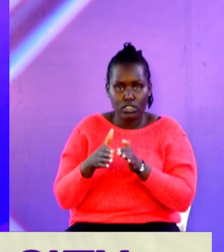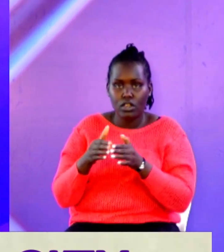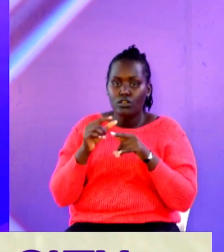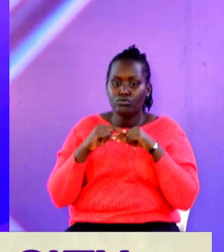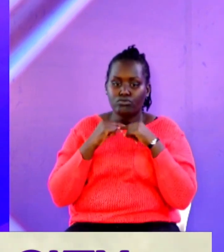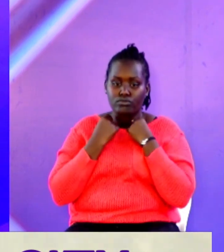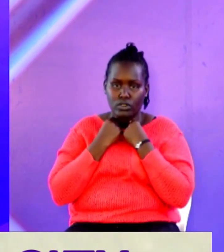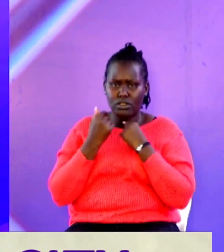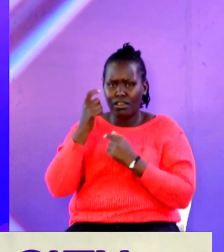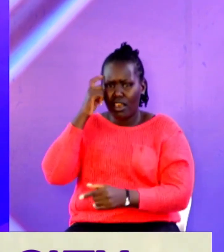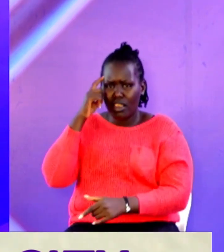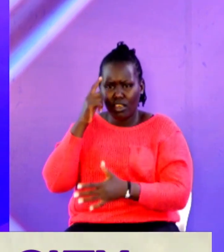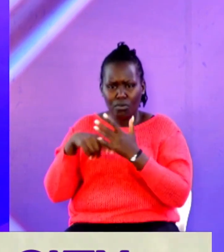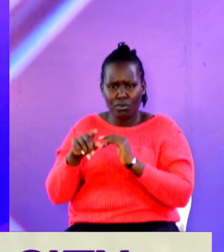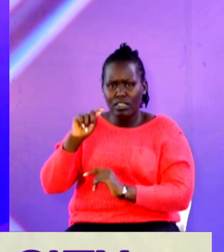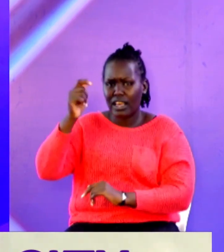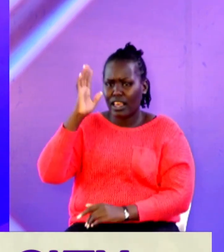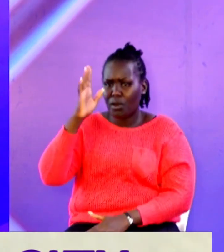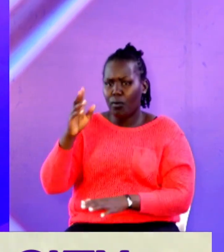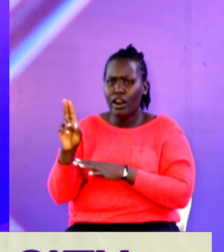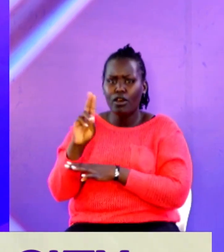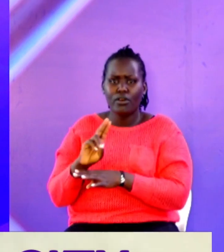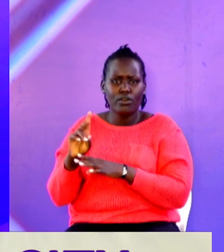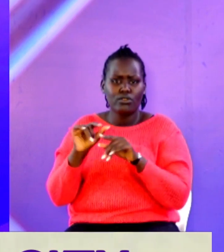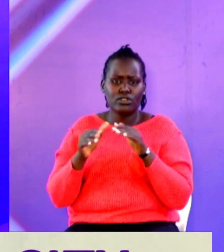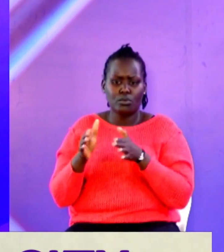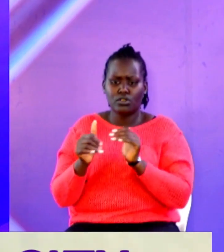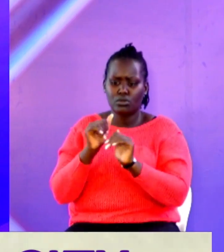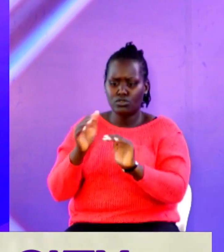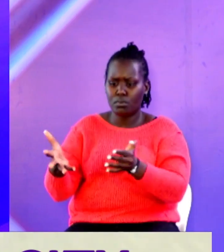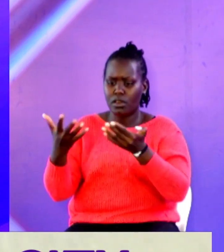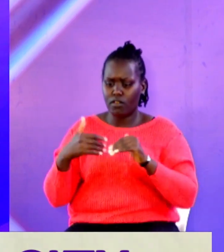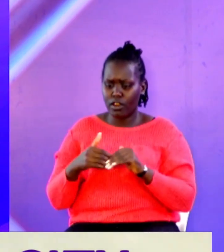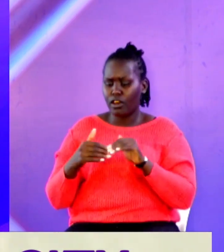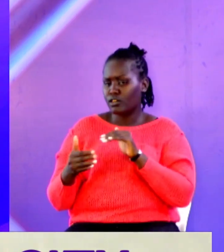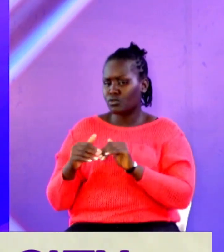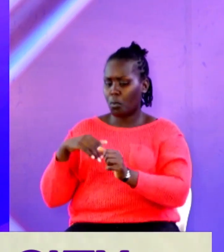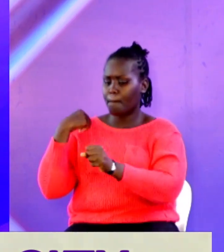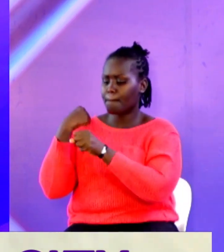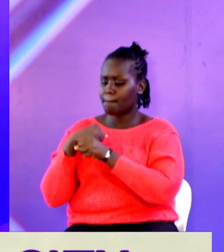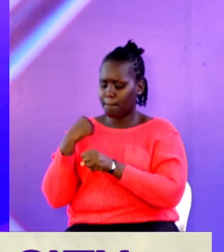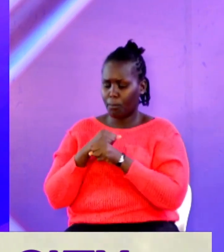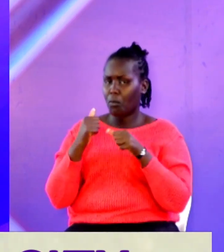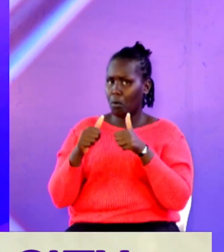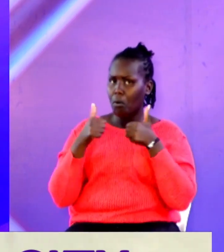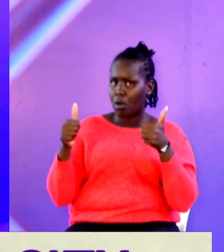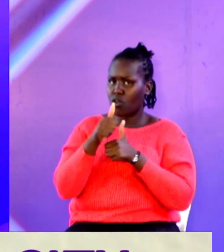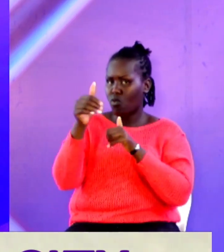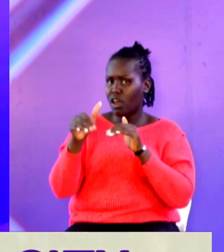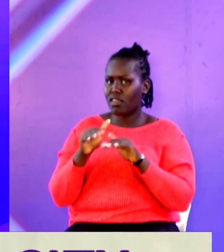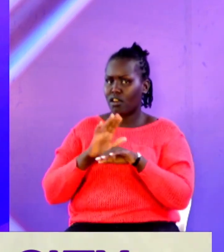host. Do you think Kenya will use that opportunity that we have been given to at least perform to another good level?